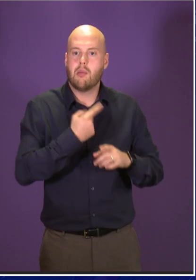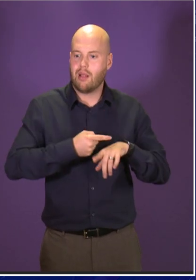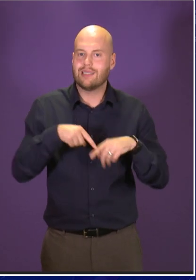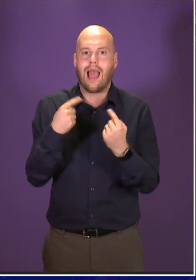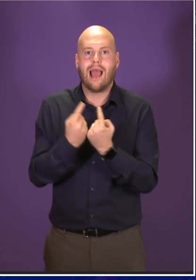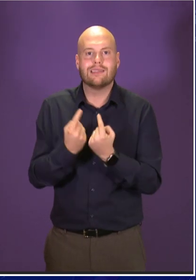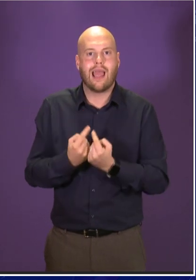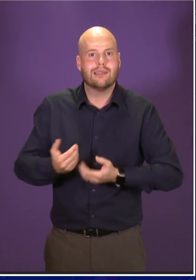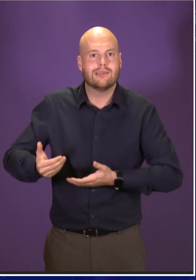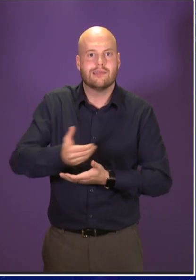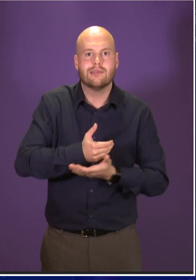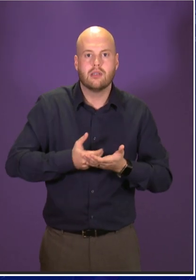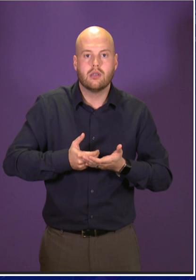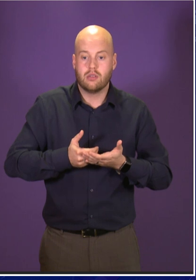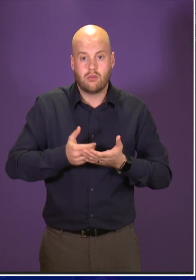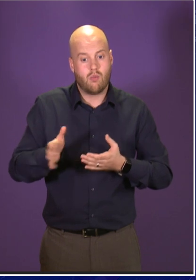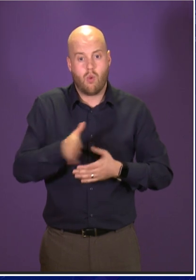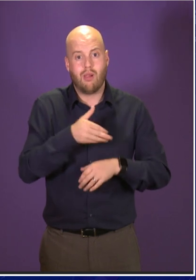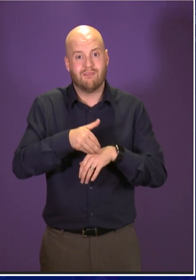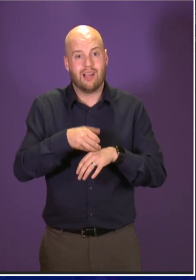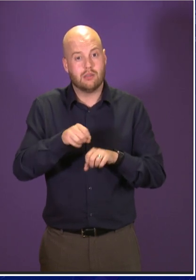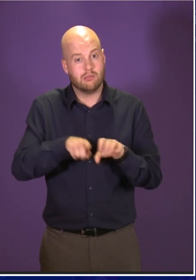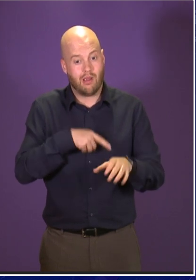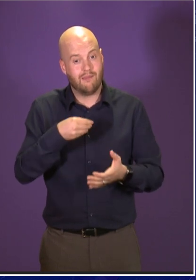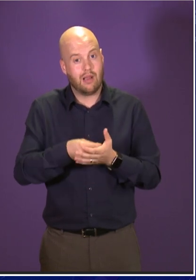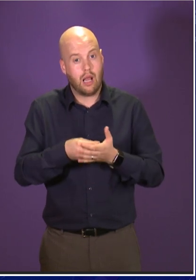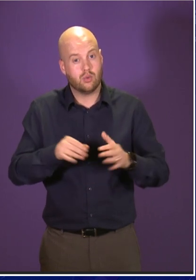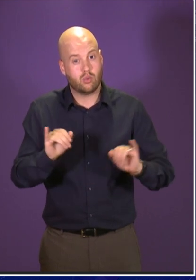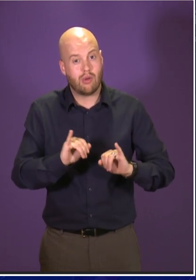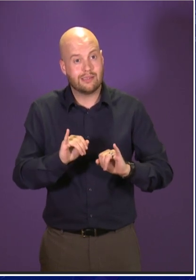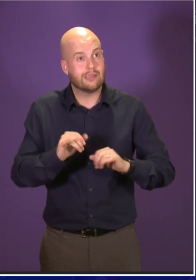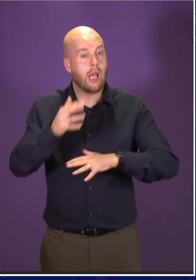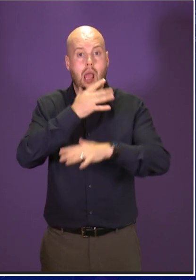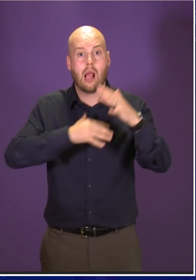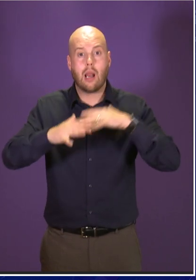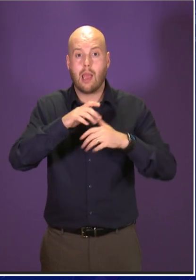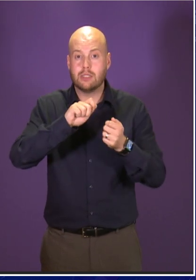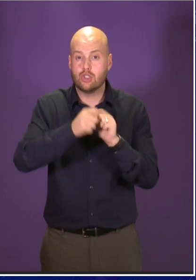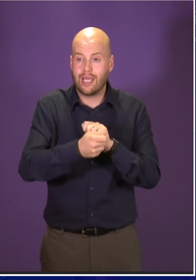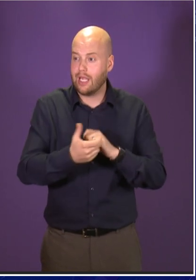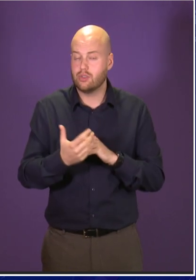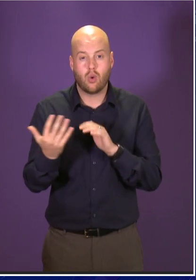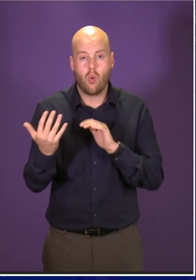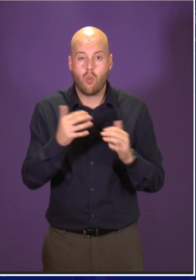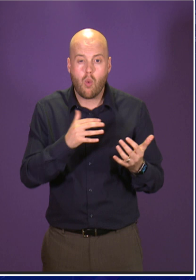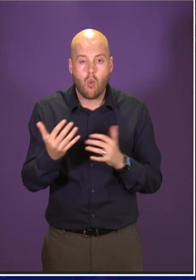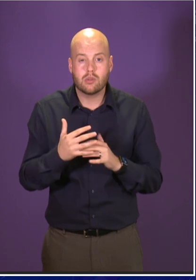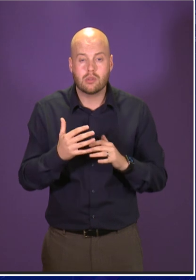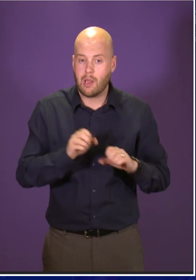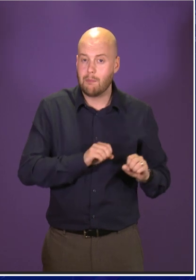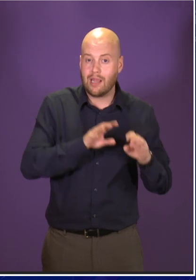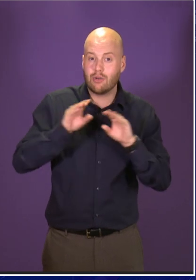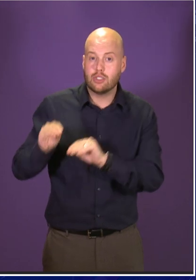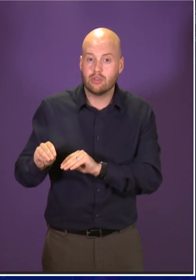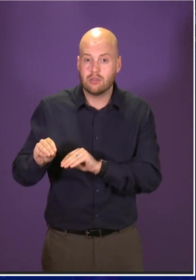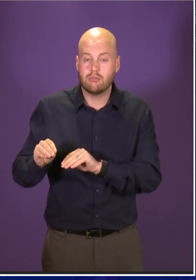assets, exacerbated by financial crisis, climate change, wars and forced migration, has led to the